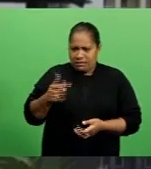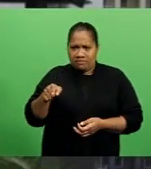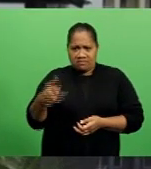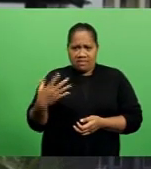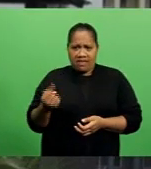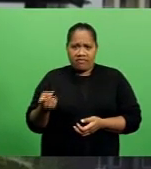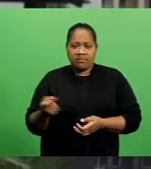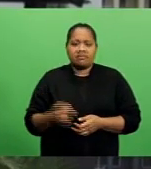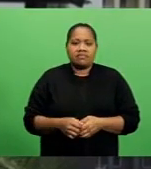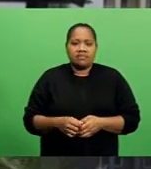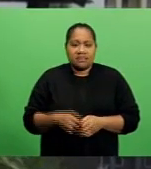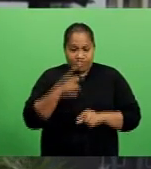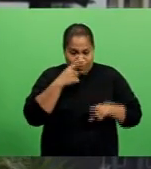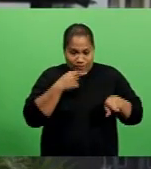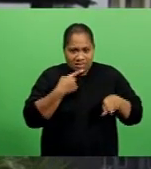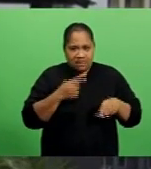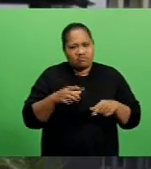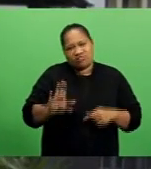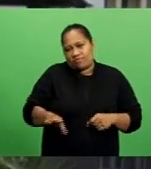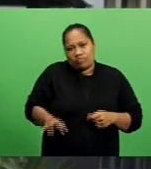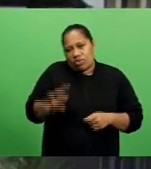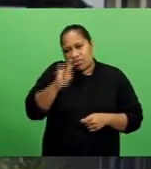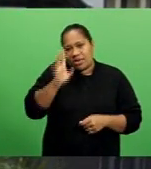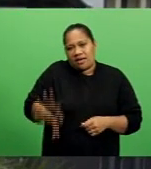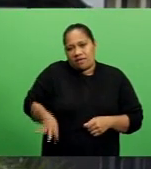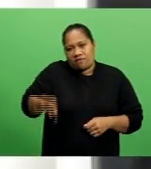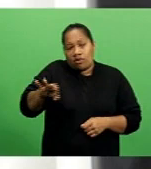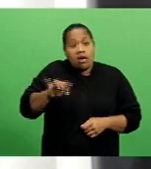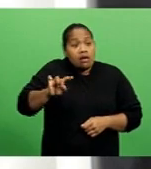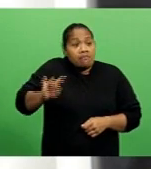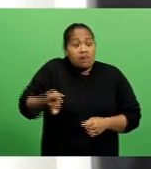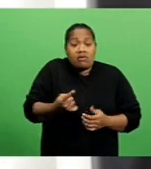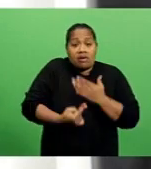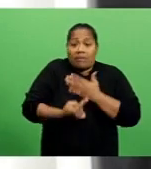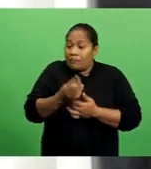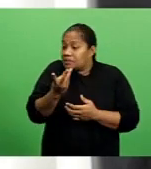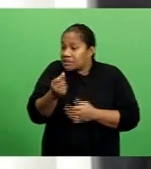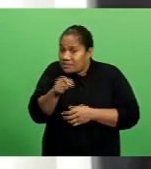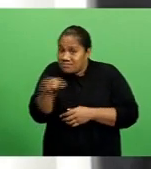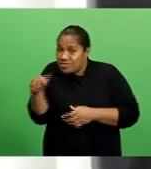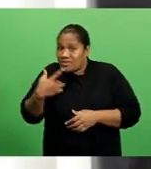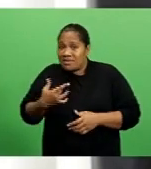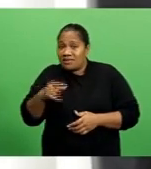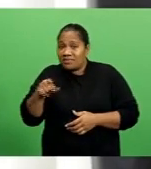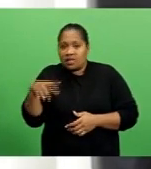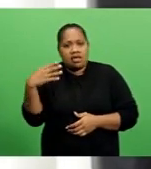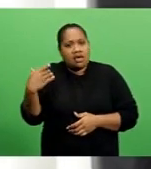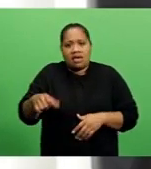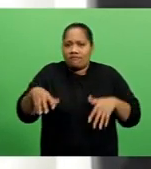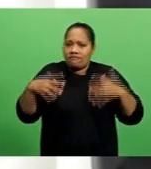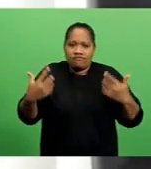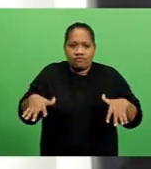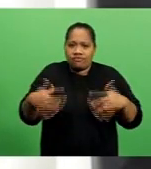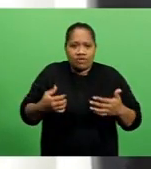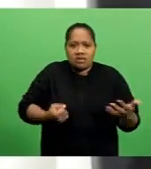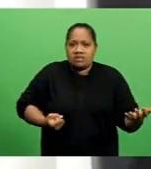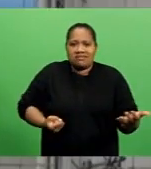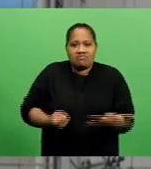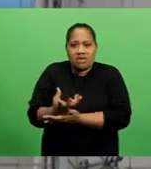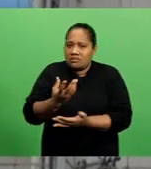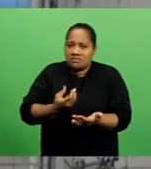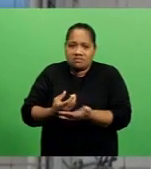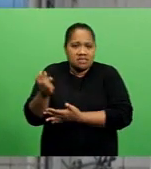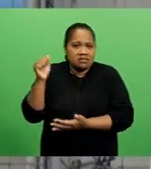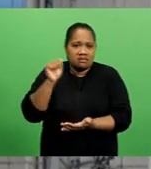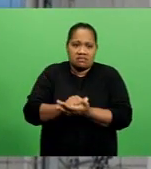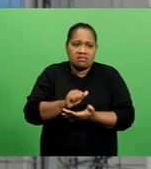rent, but on the other hand, they are big spenders. They spend on immaterial things, but they are not